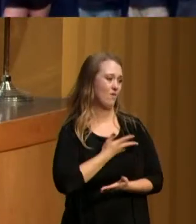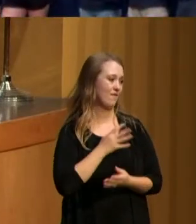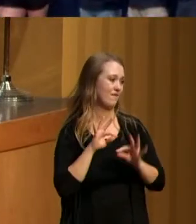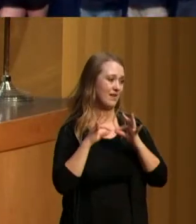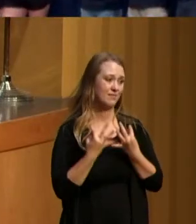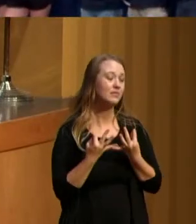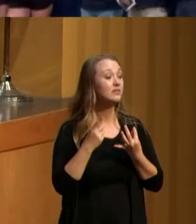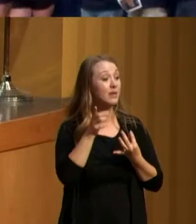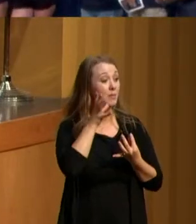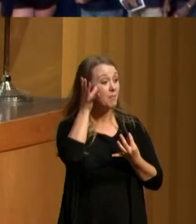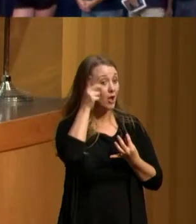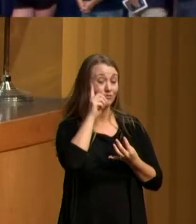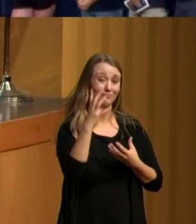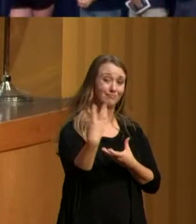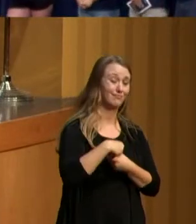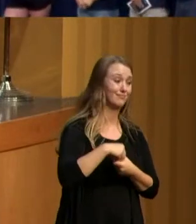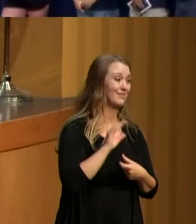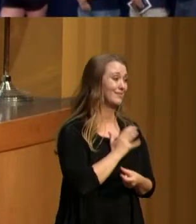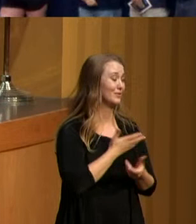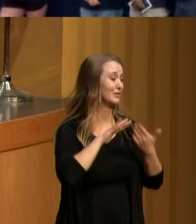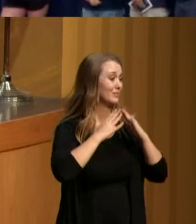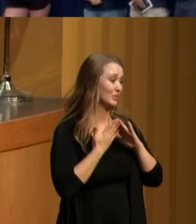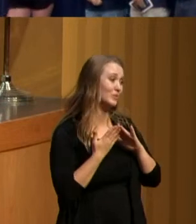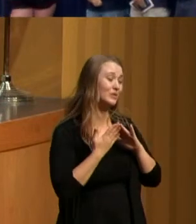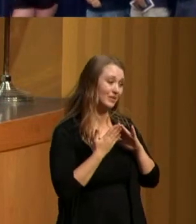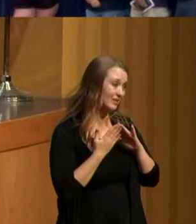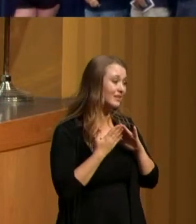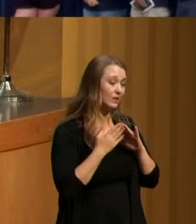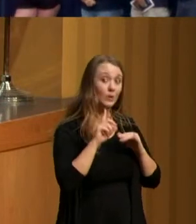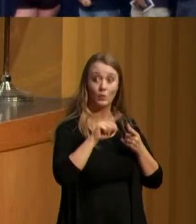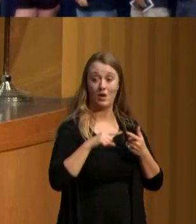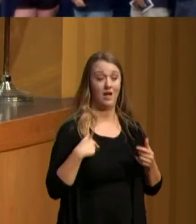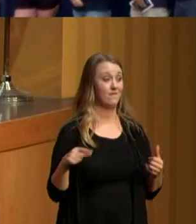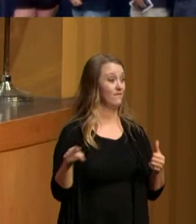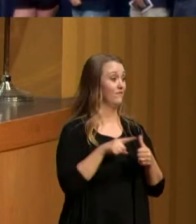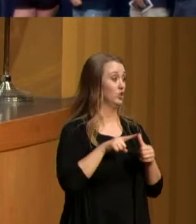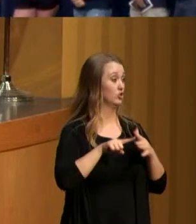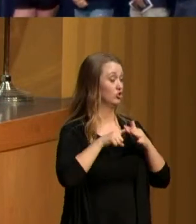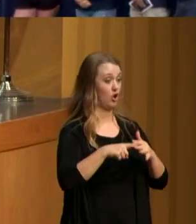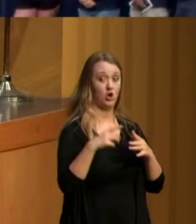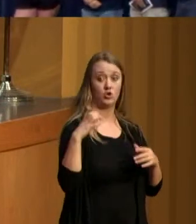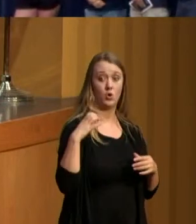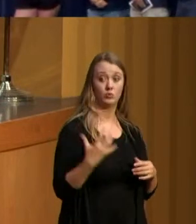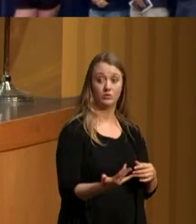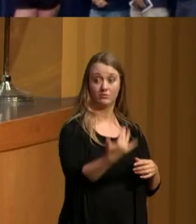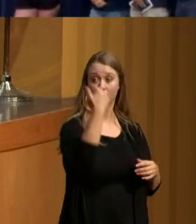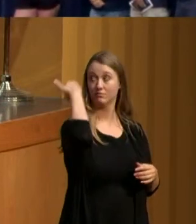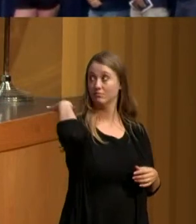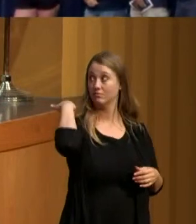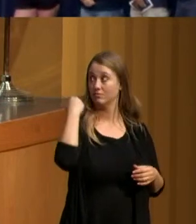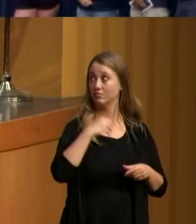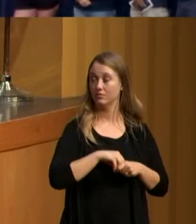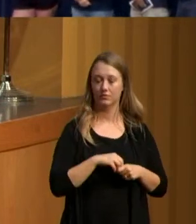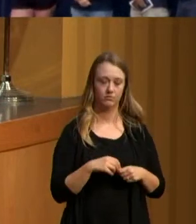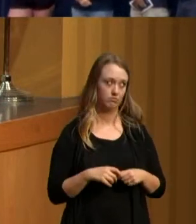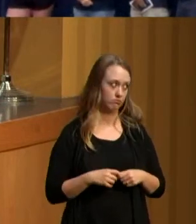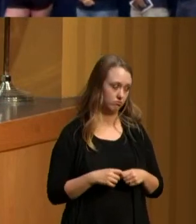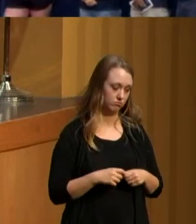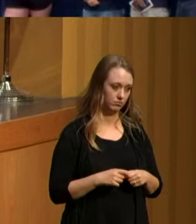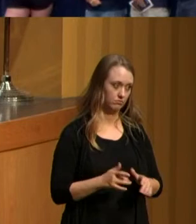big part of our community. And when I first started coaching back in the, God, who knows how